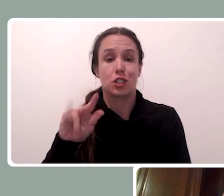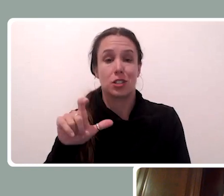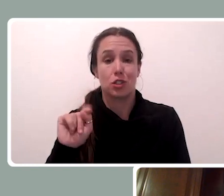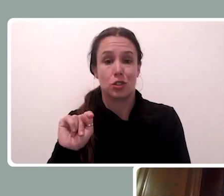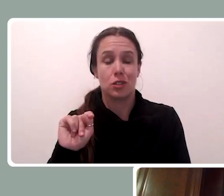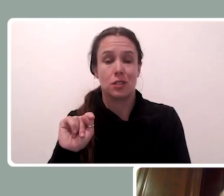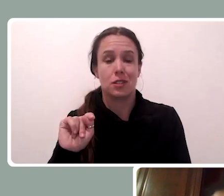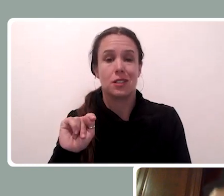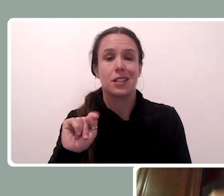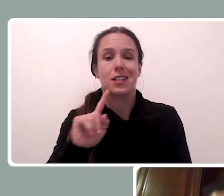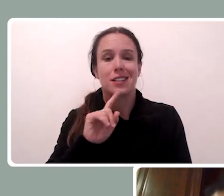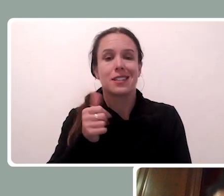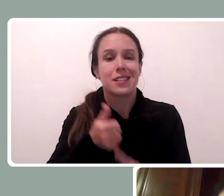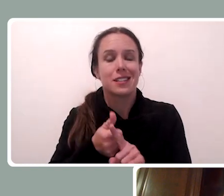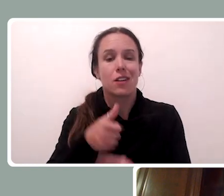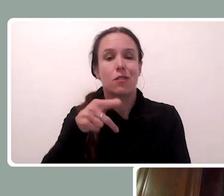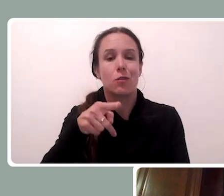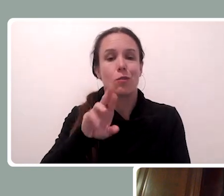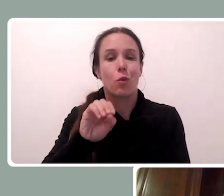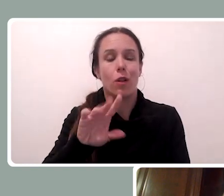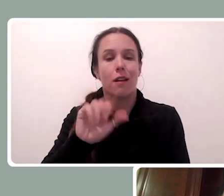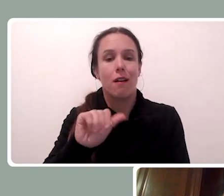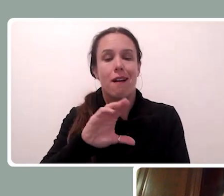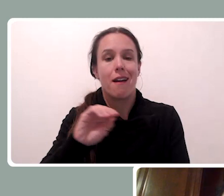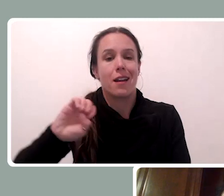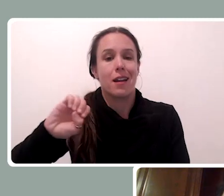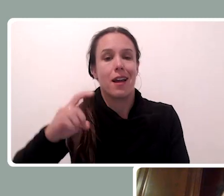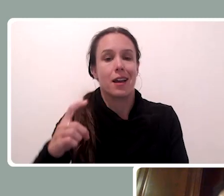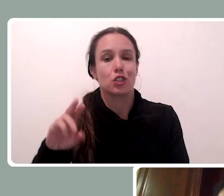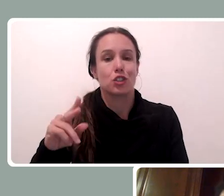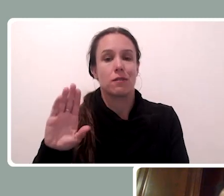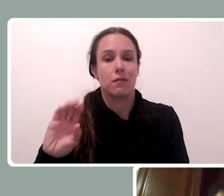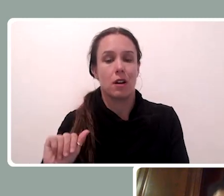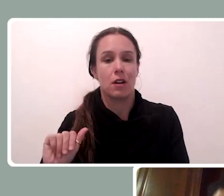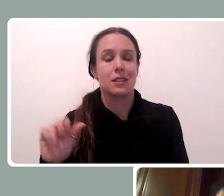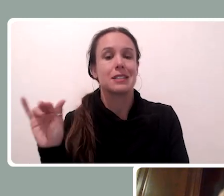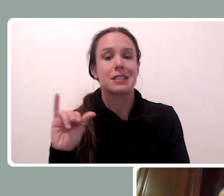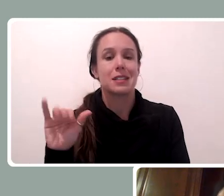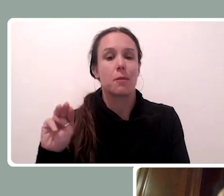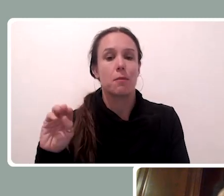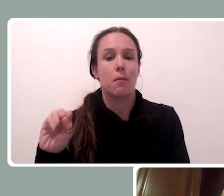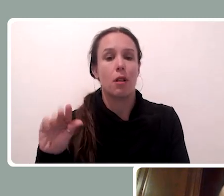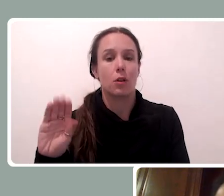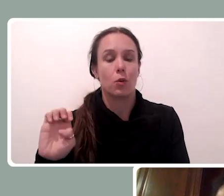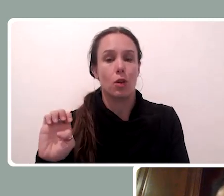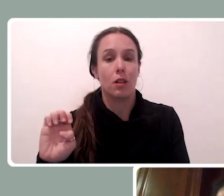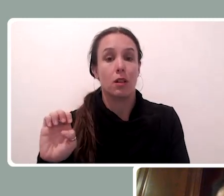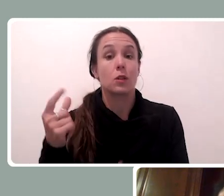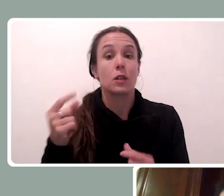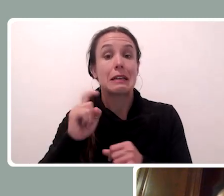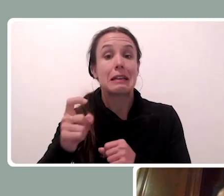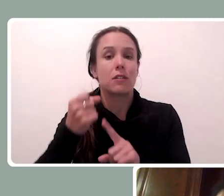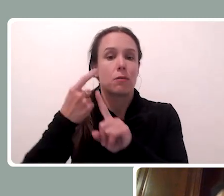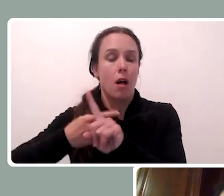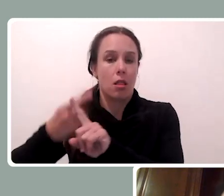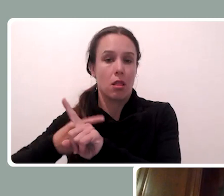is Prolia and Xgeva. So Xgeva is the same molecule. The dose is double Prolia and it's given every month. So